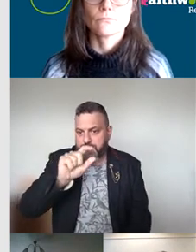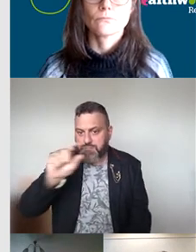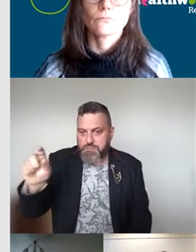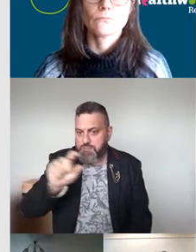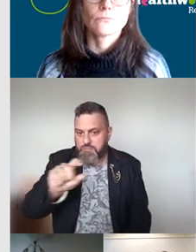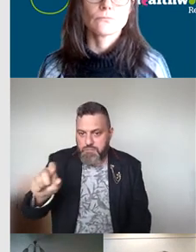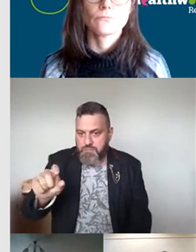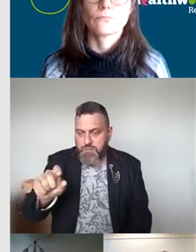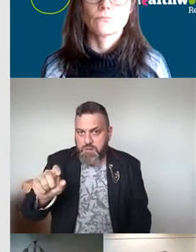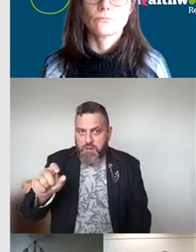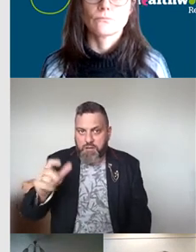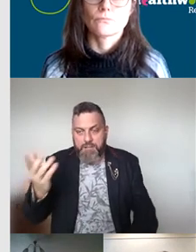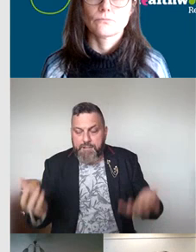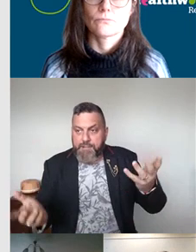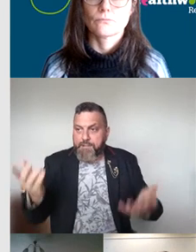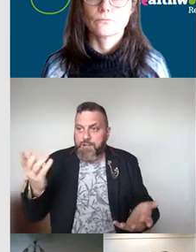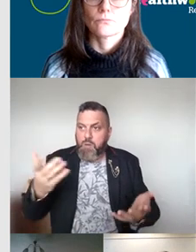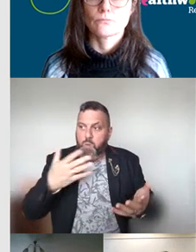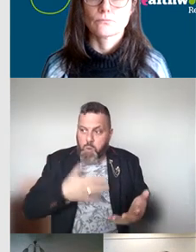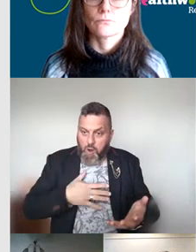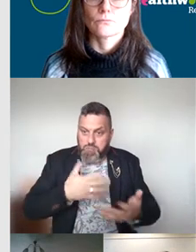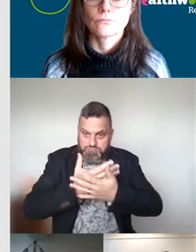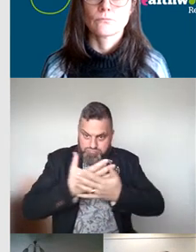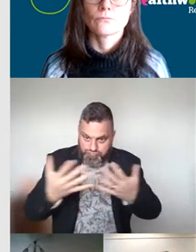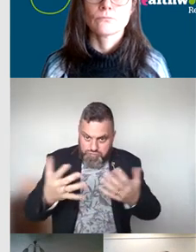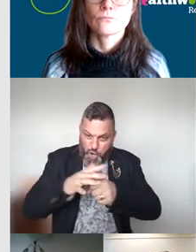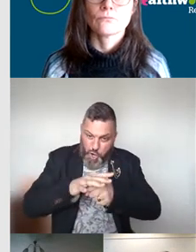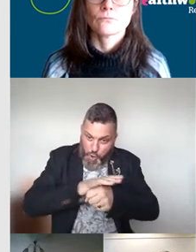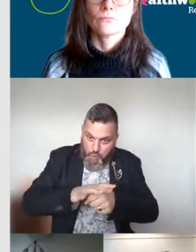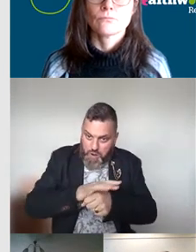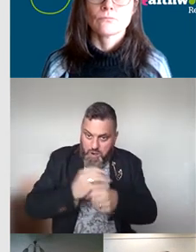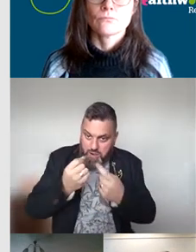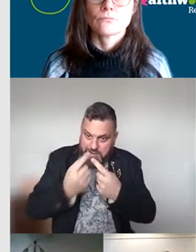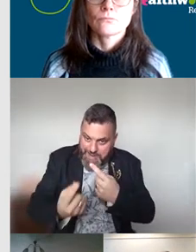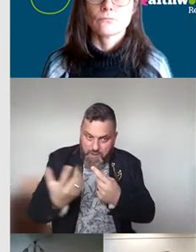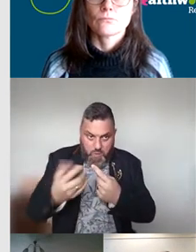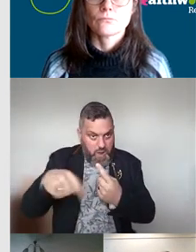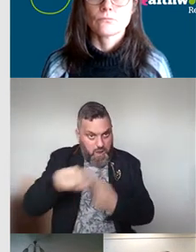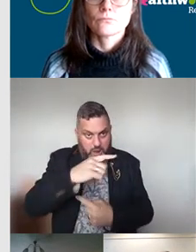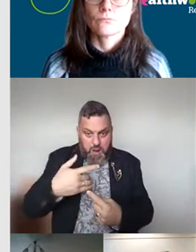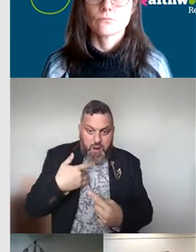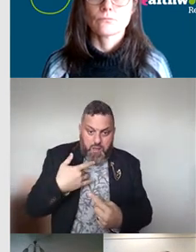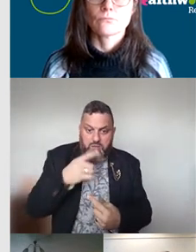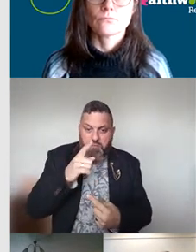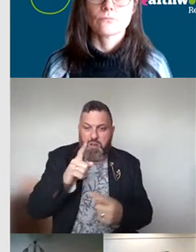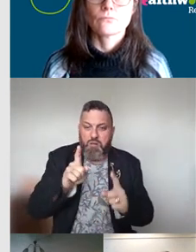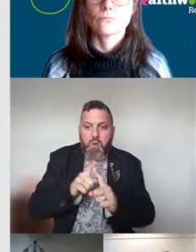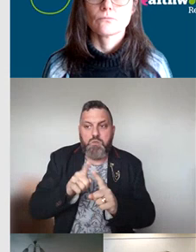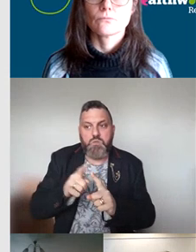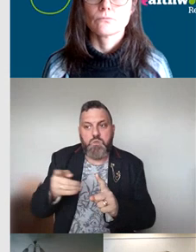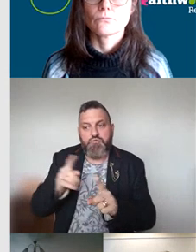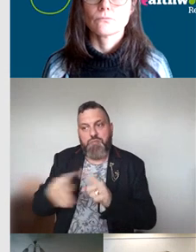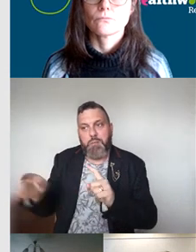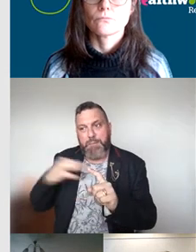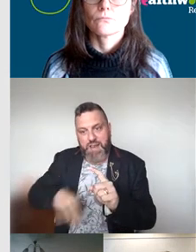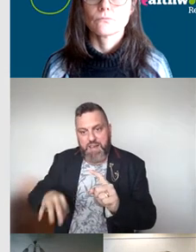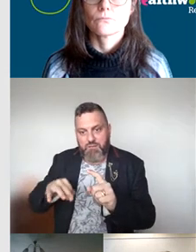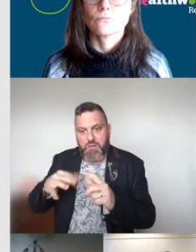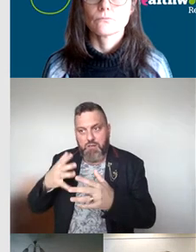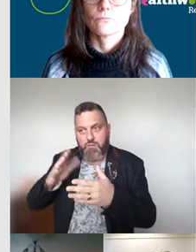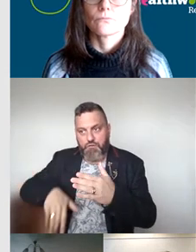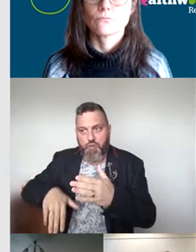the challenge that we've got of trying to do as much as we can, as locally as we can, but then taking advantage of